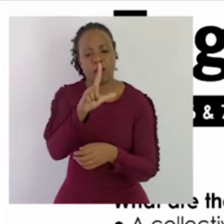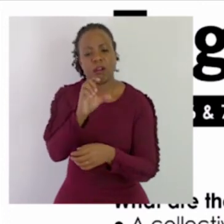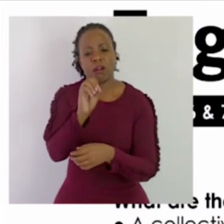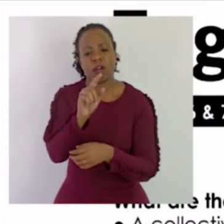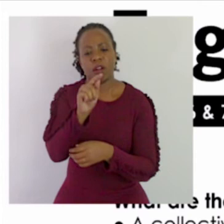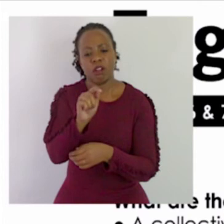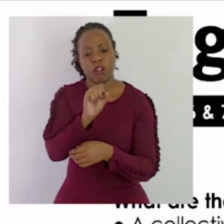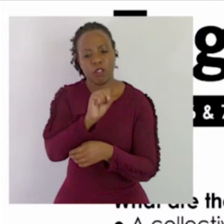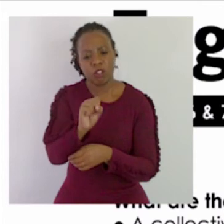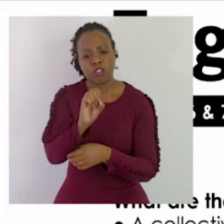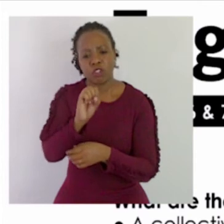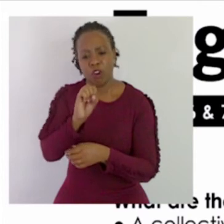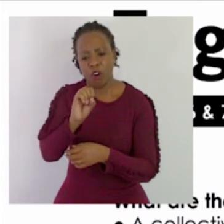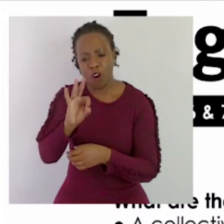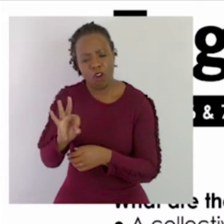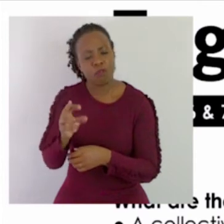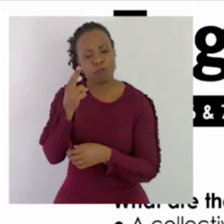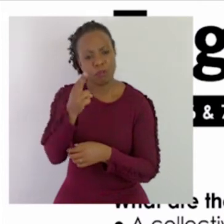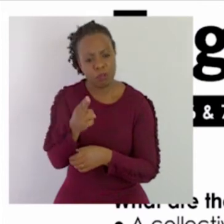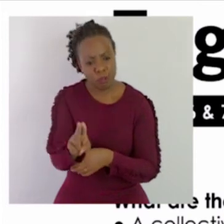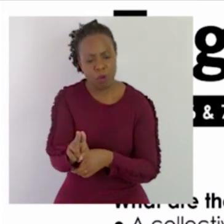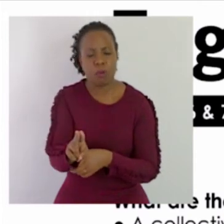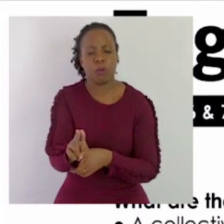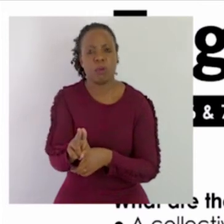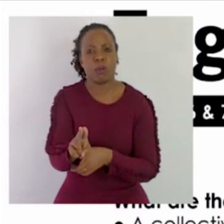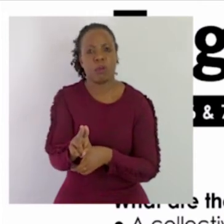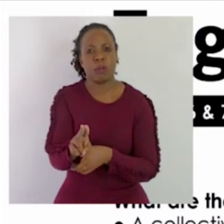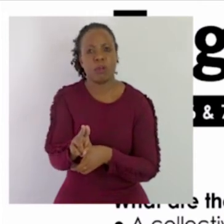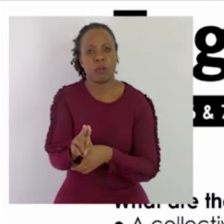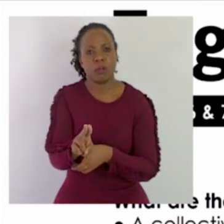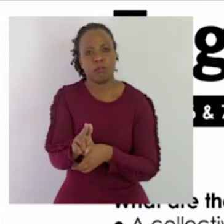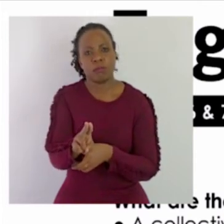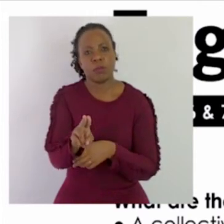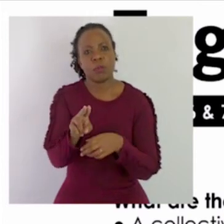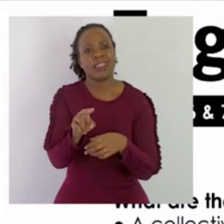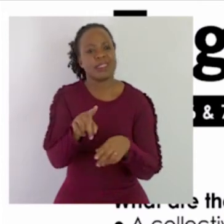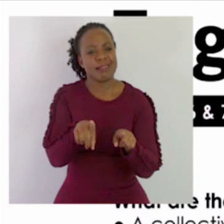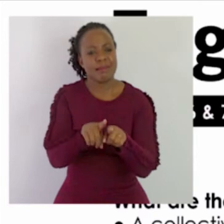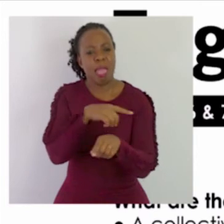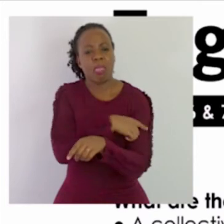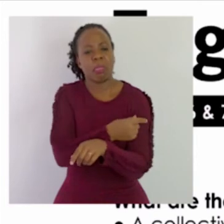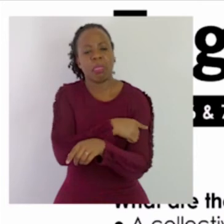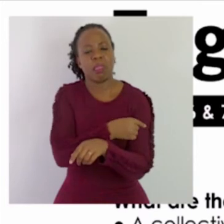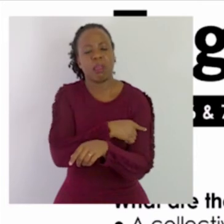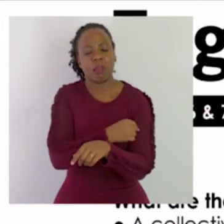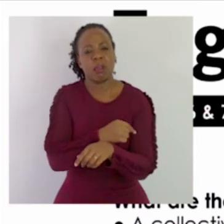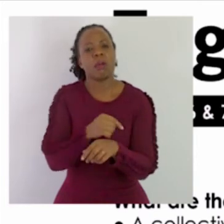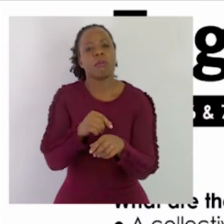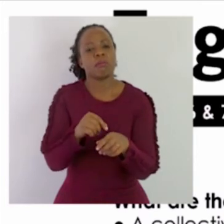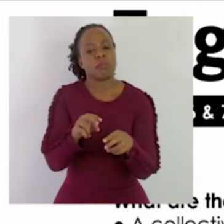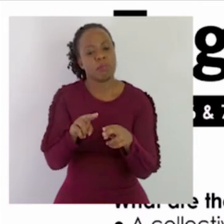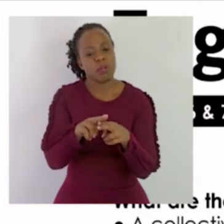this is slang or colloquialism. Think of better words